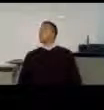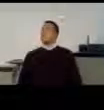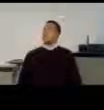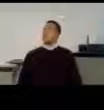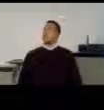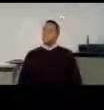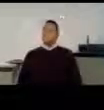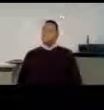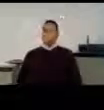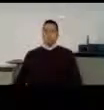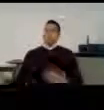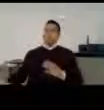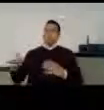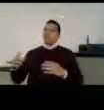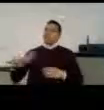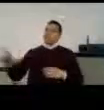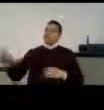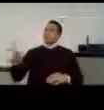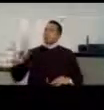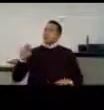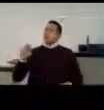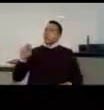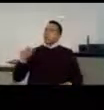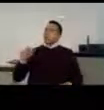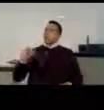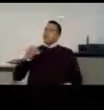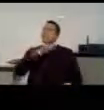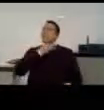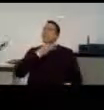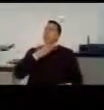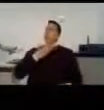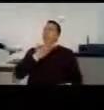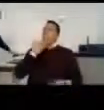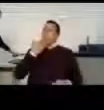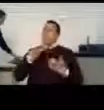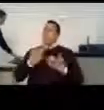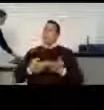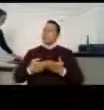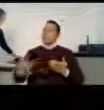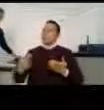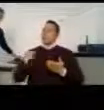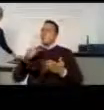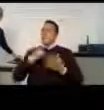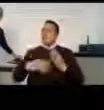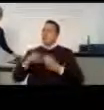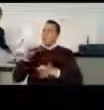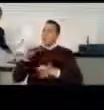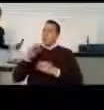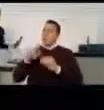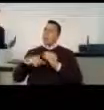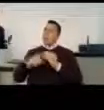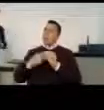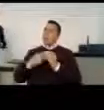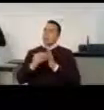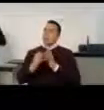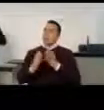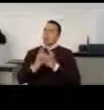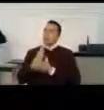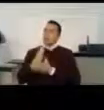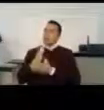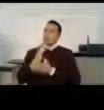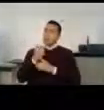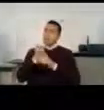Yeah. Okay, great. Yeah. Okay, Donna, what are the best resources to find out about a student's right as a college